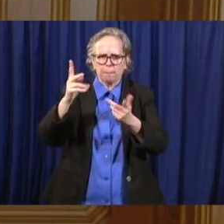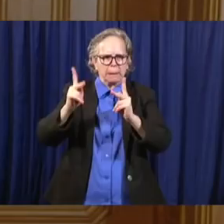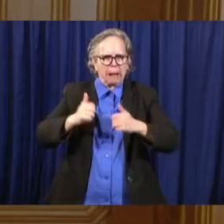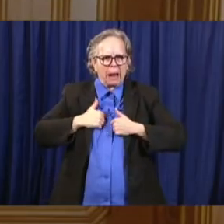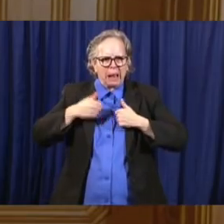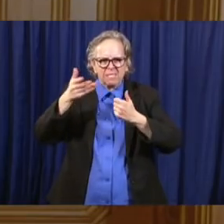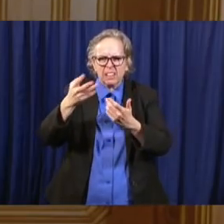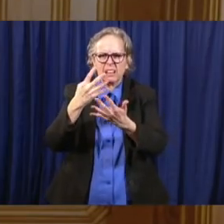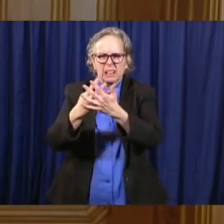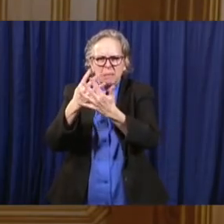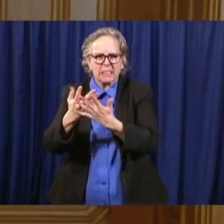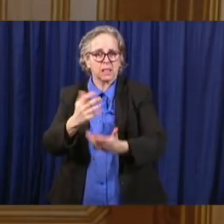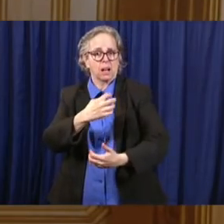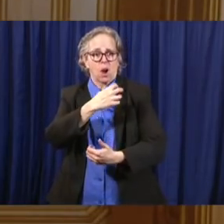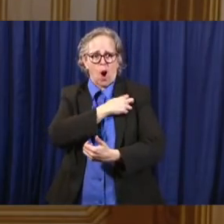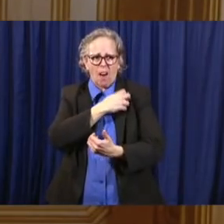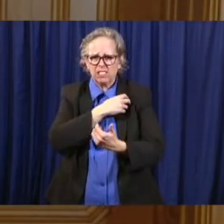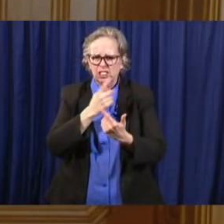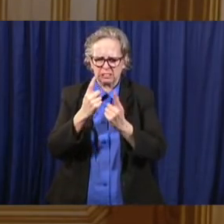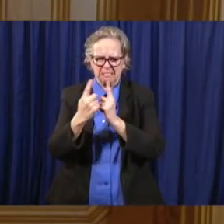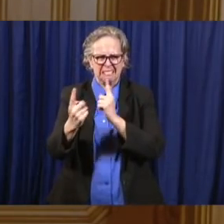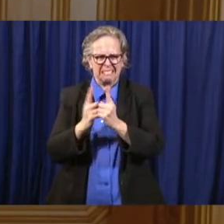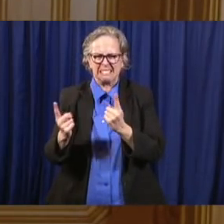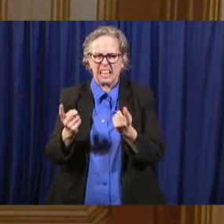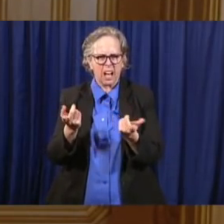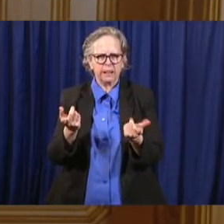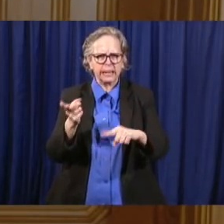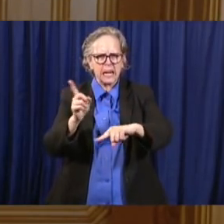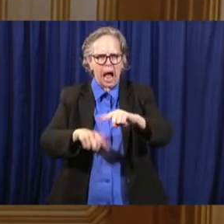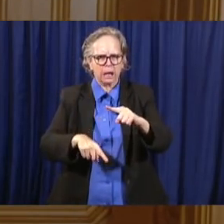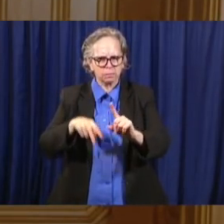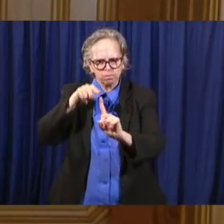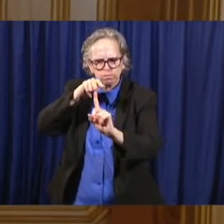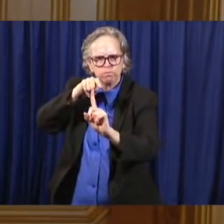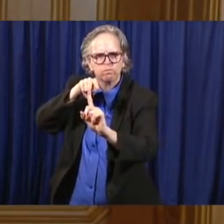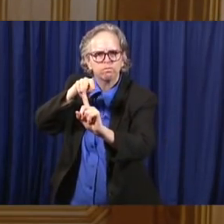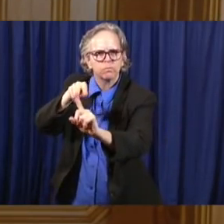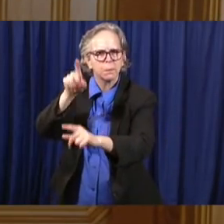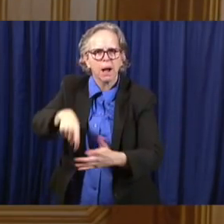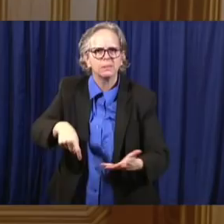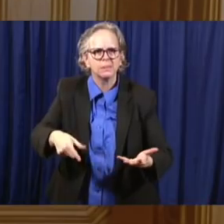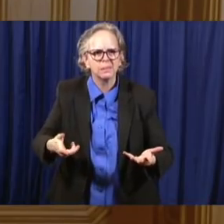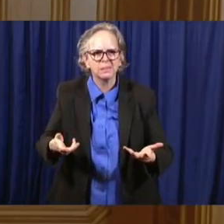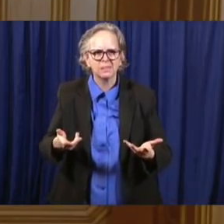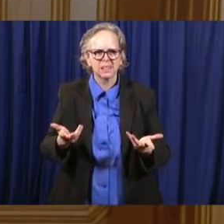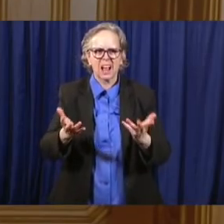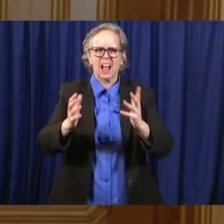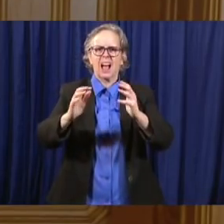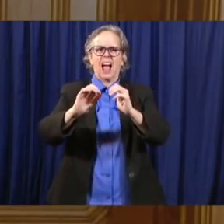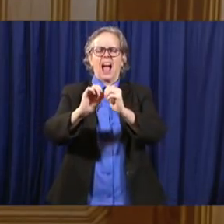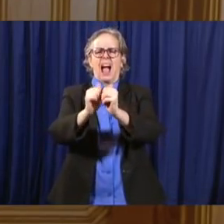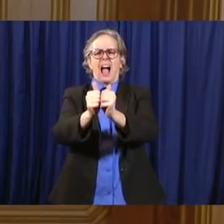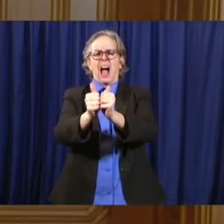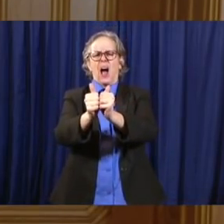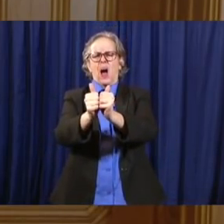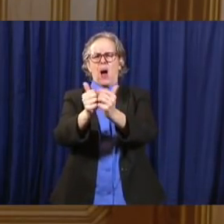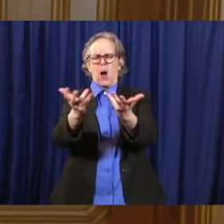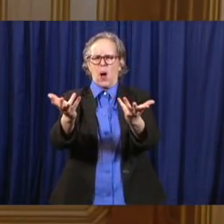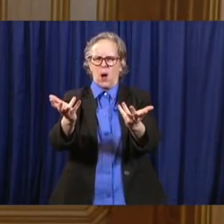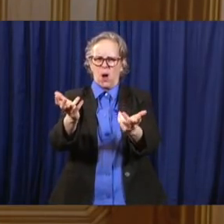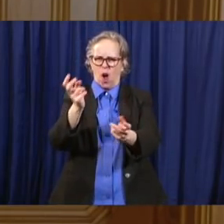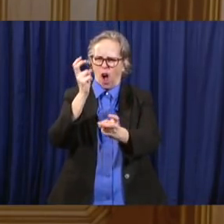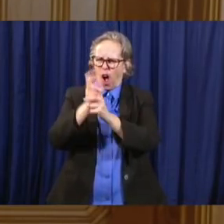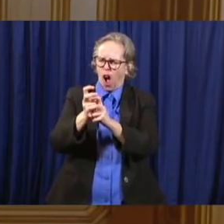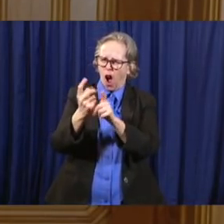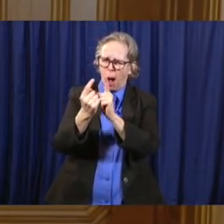different situation. The social distancing becomes obviously much more challenging. In regard